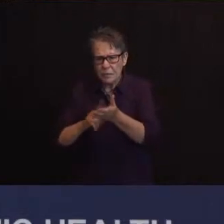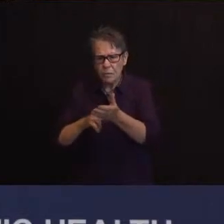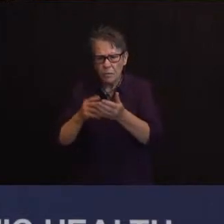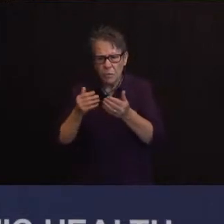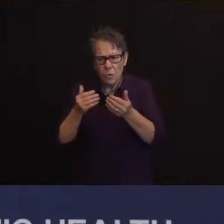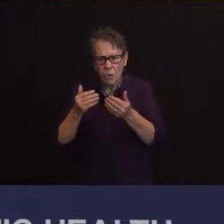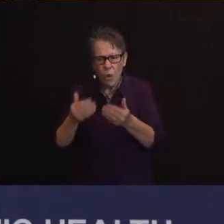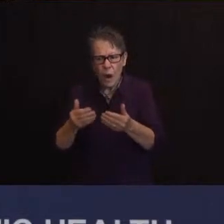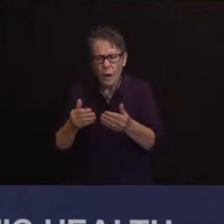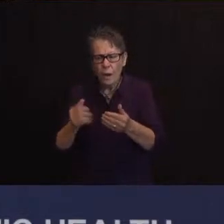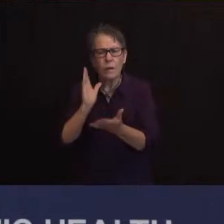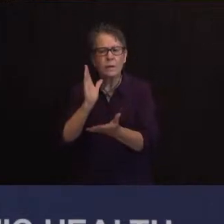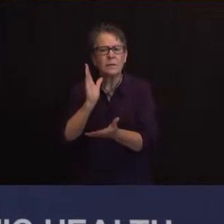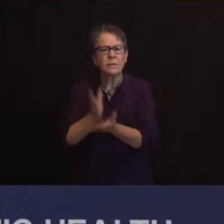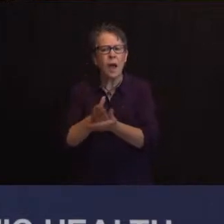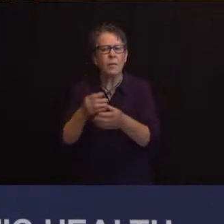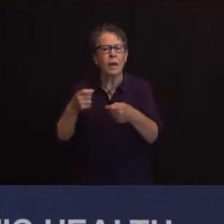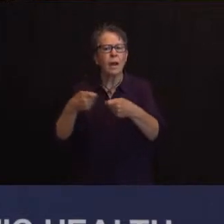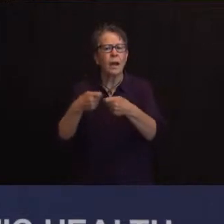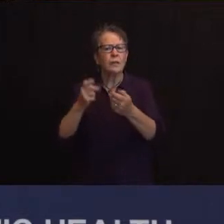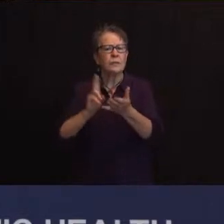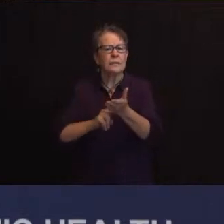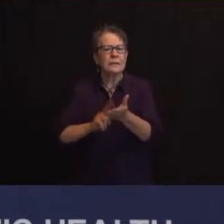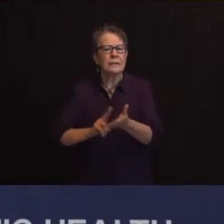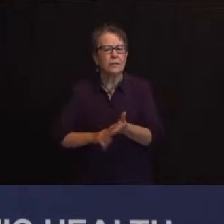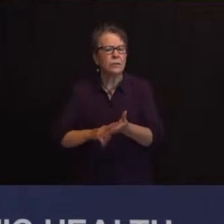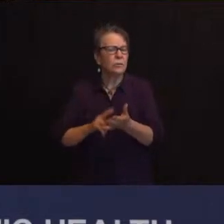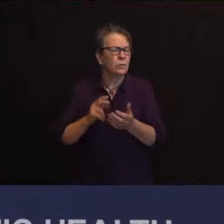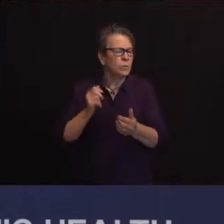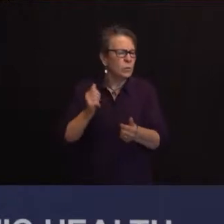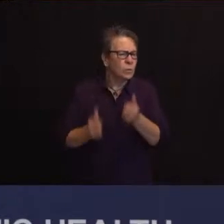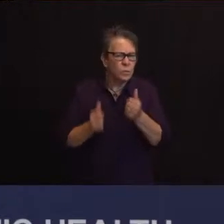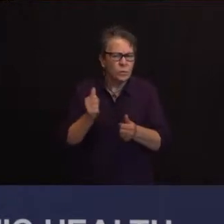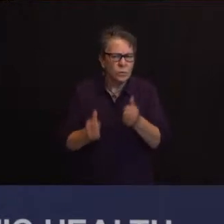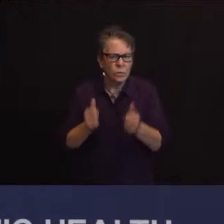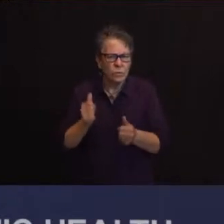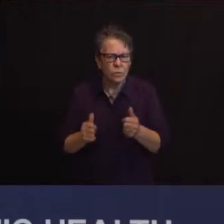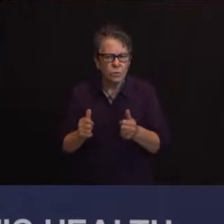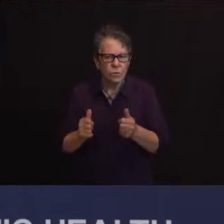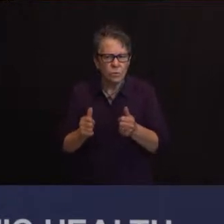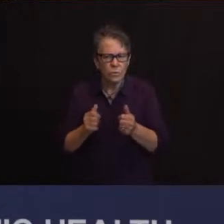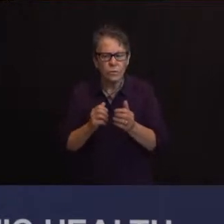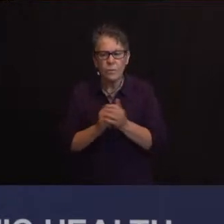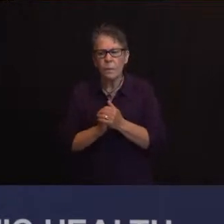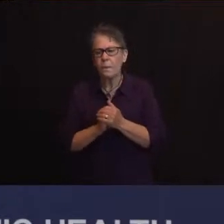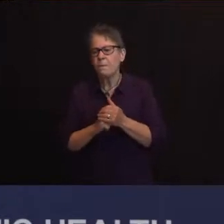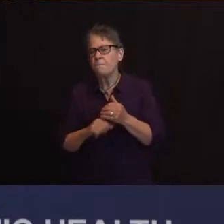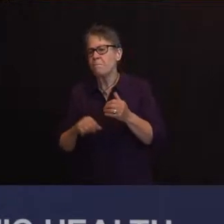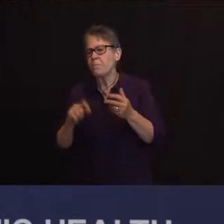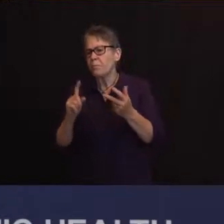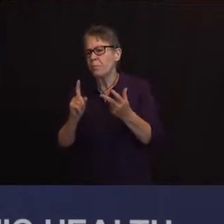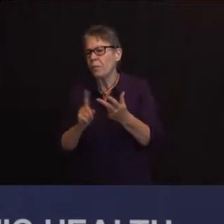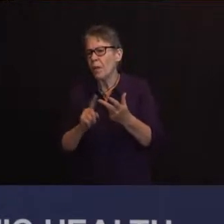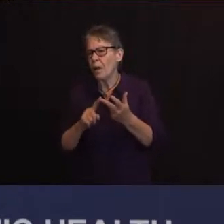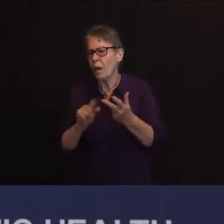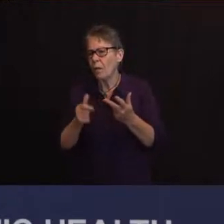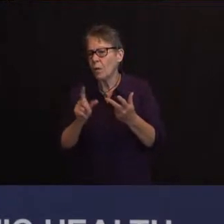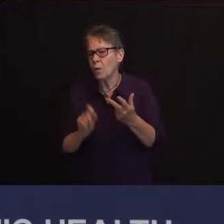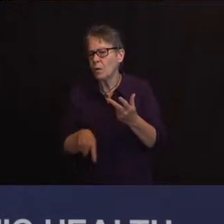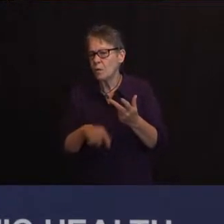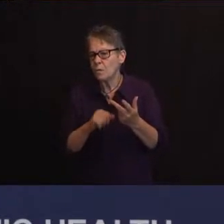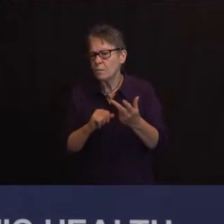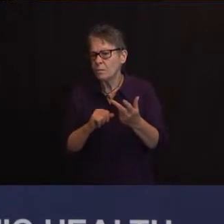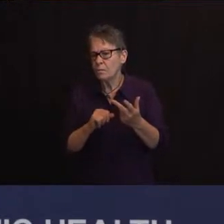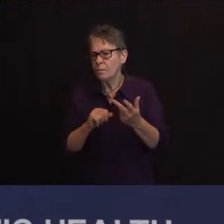remain allowed for independent candidates filing for the general election. And then from Brenda Flanagan over